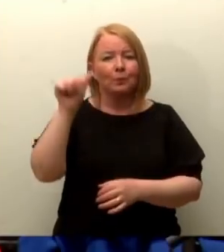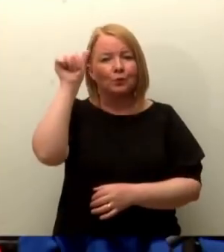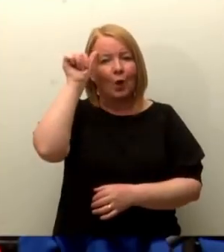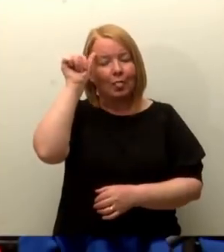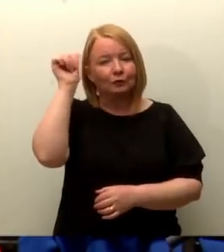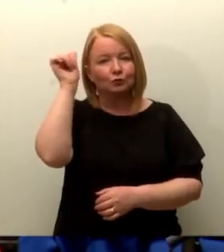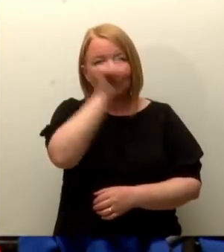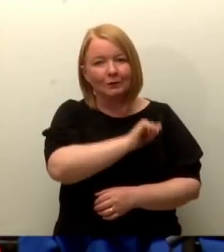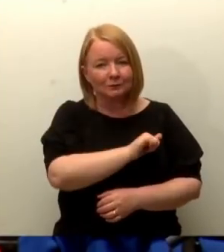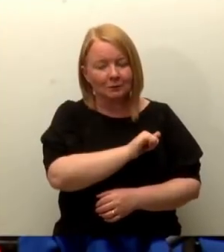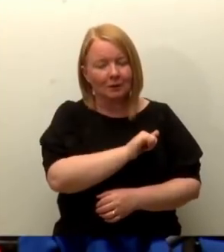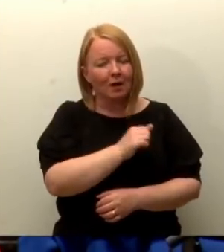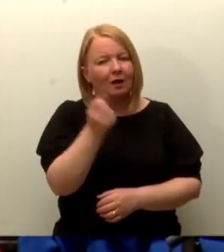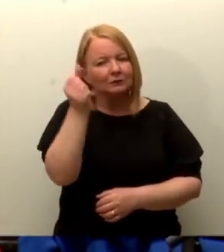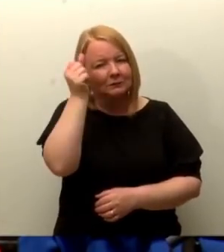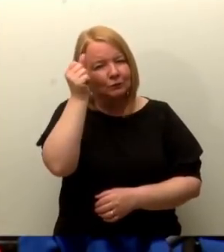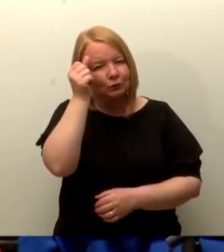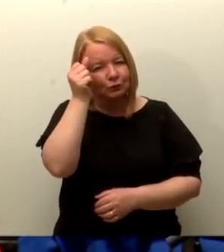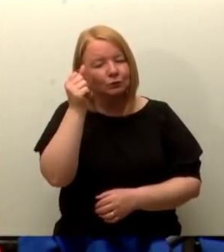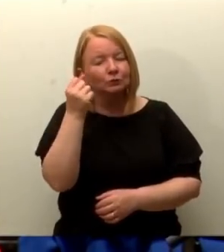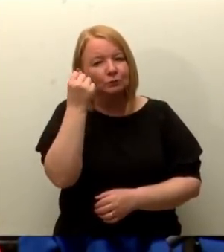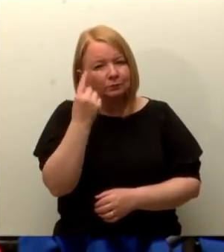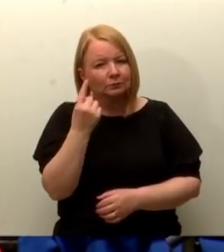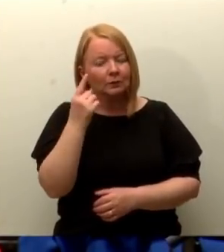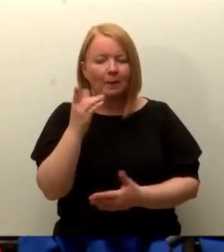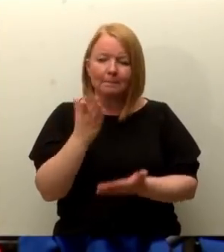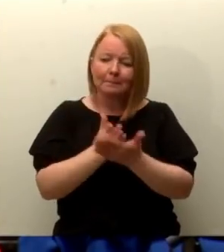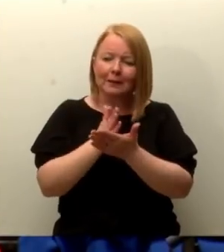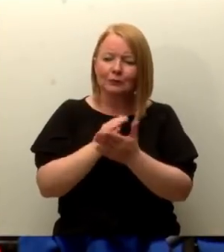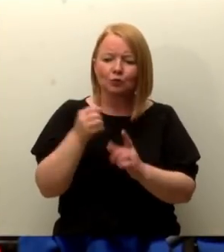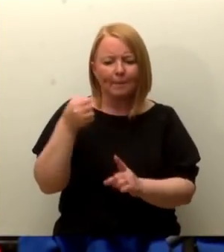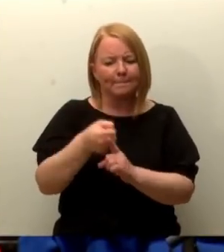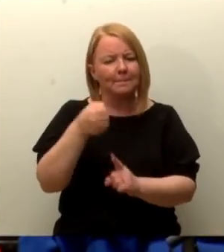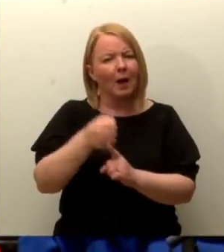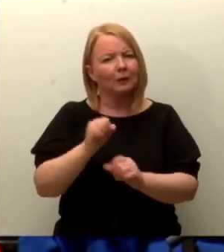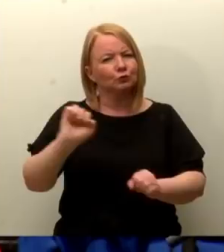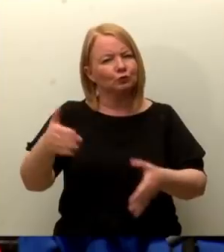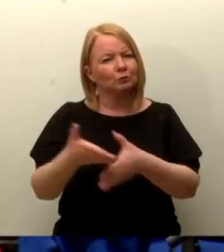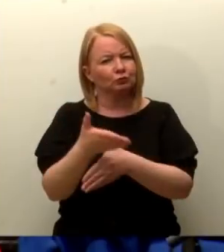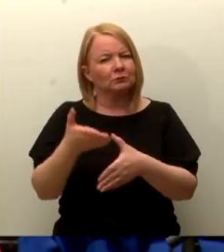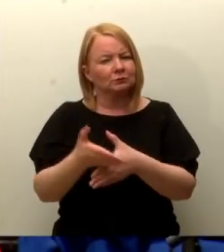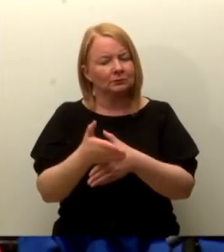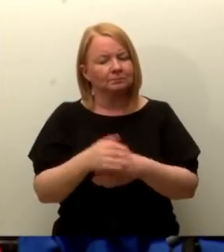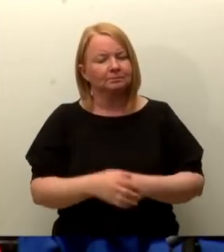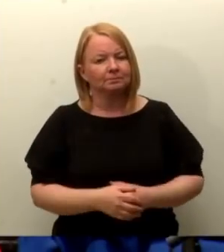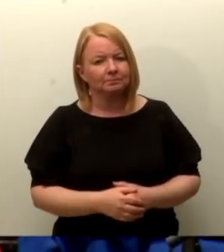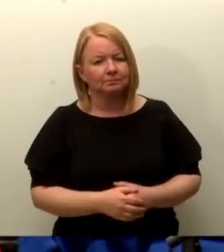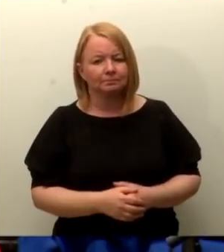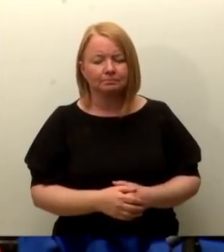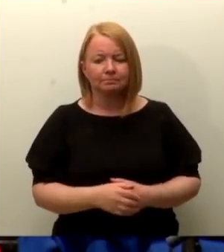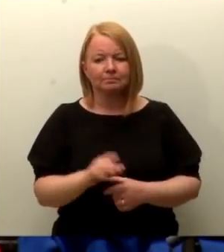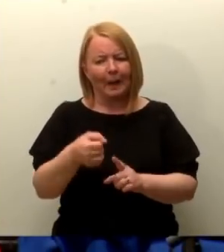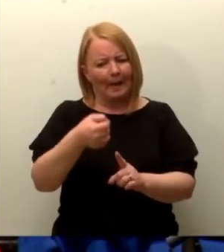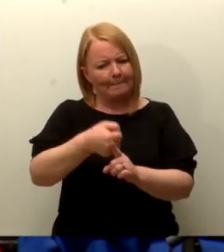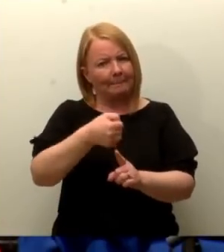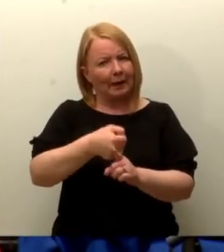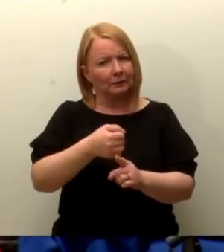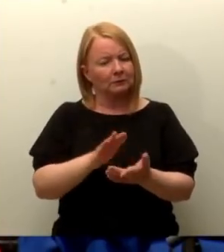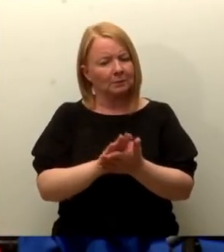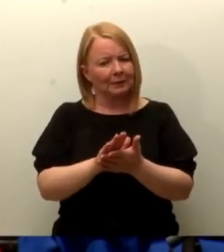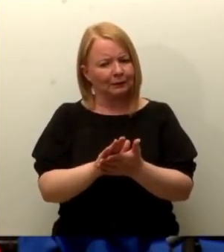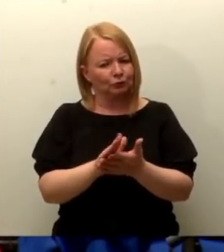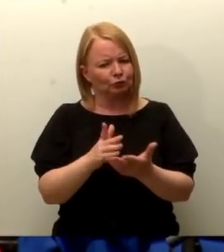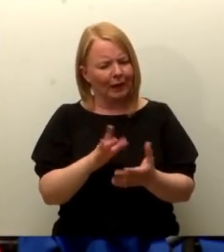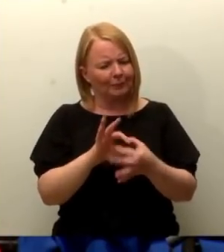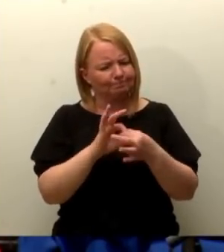and intuition to make a meaningful impact in your practice. Making an impact and touching as many lives as